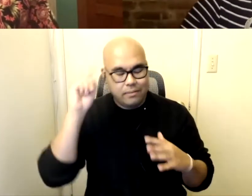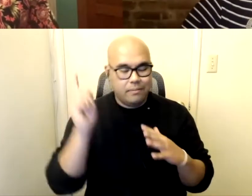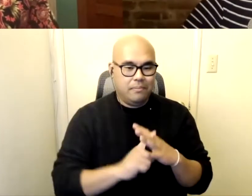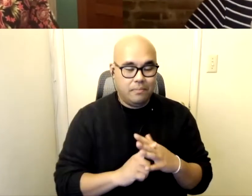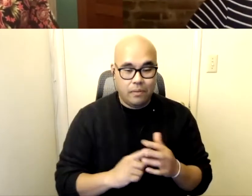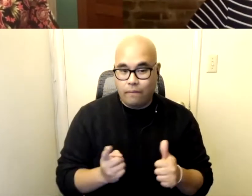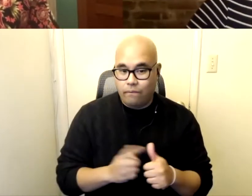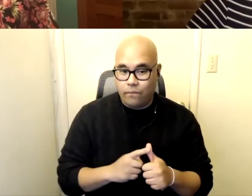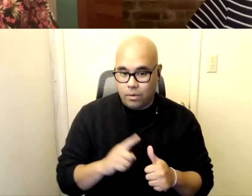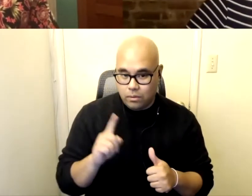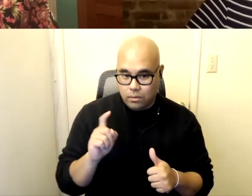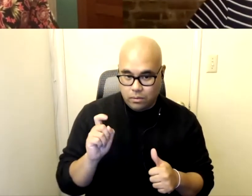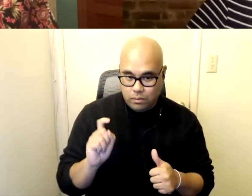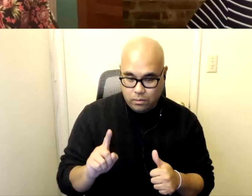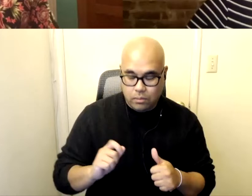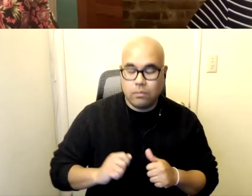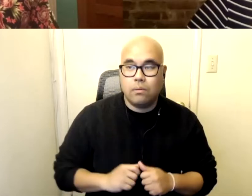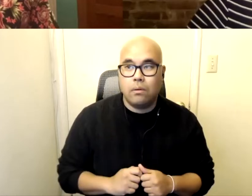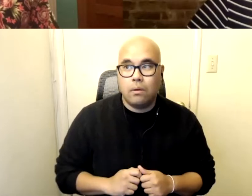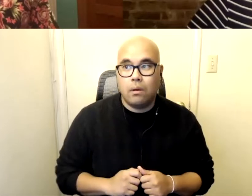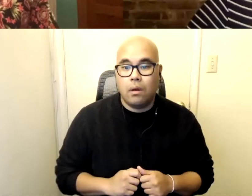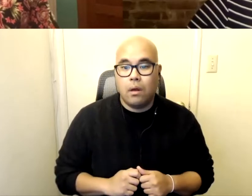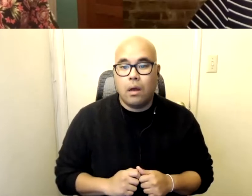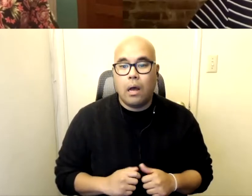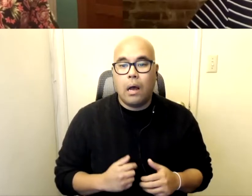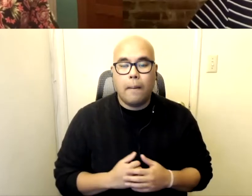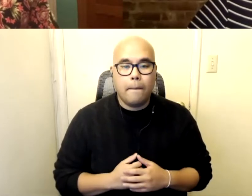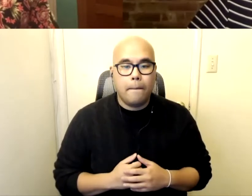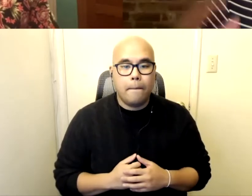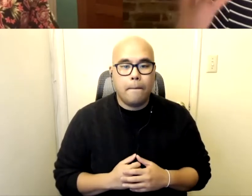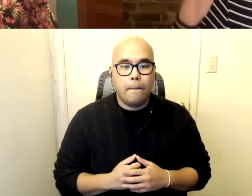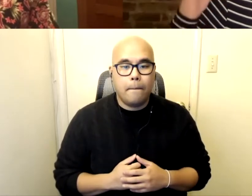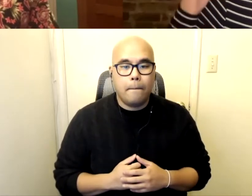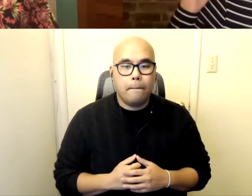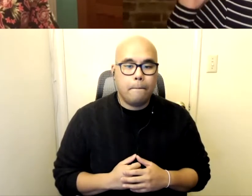one. I guess I am like,